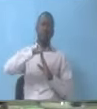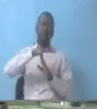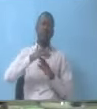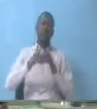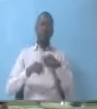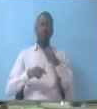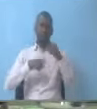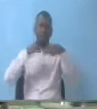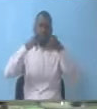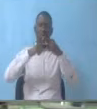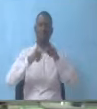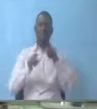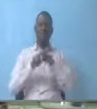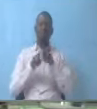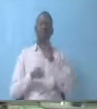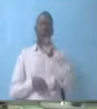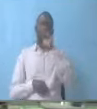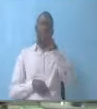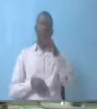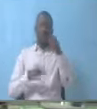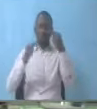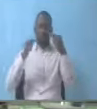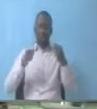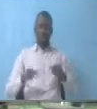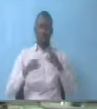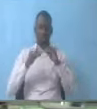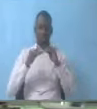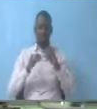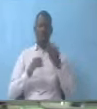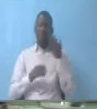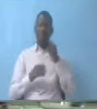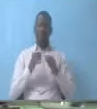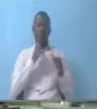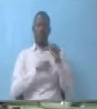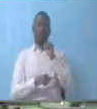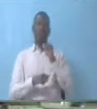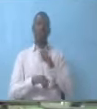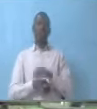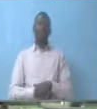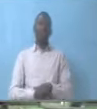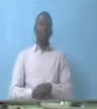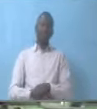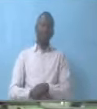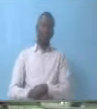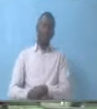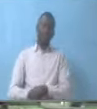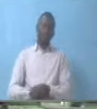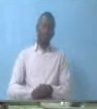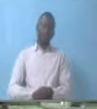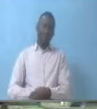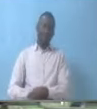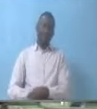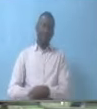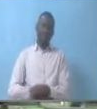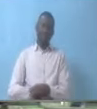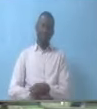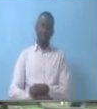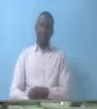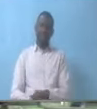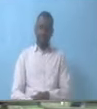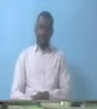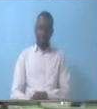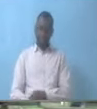you would proceed with your testimony when we return. Thank you. Mr. Mbai, ñu noppale ko ji tuuti nak bu jël ci waté nga